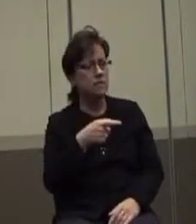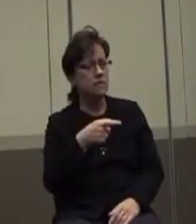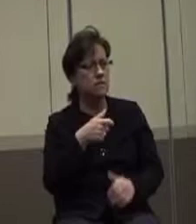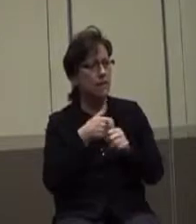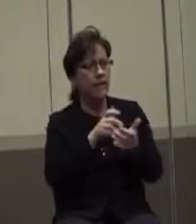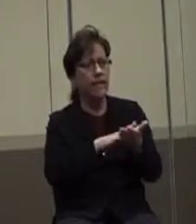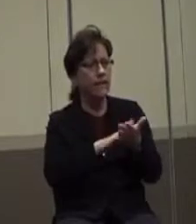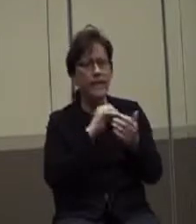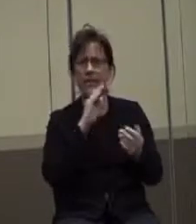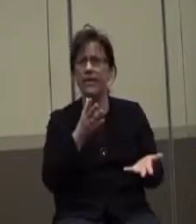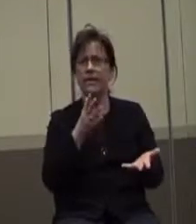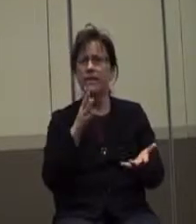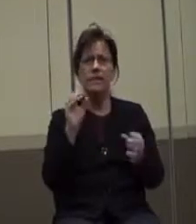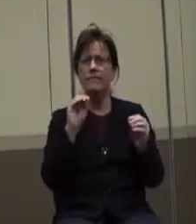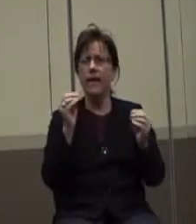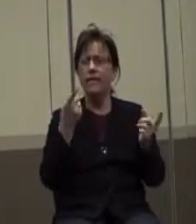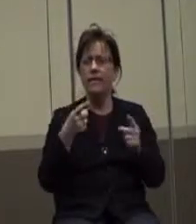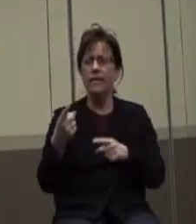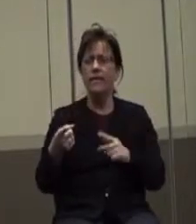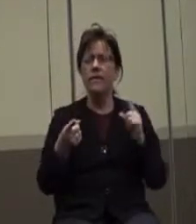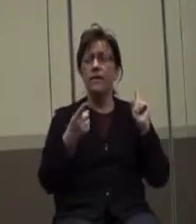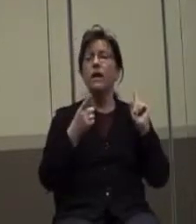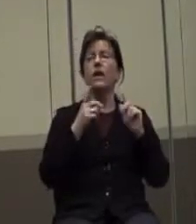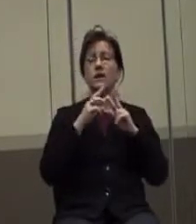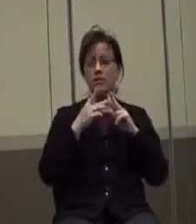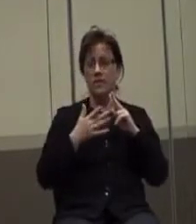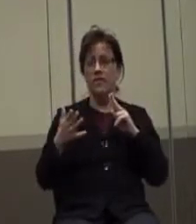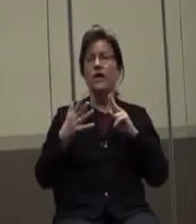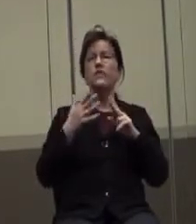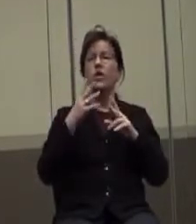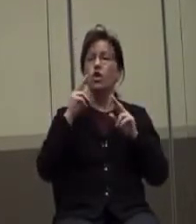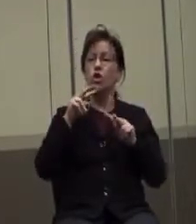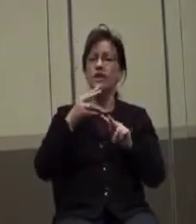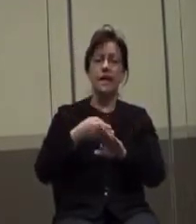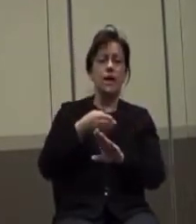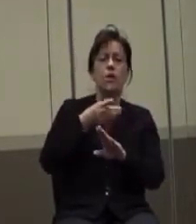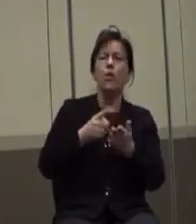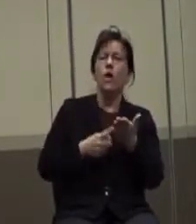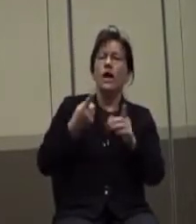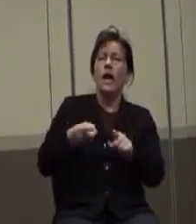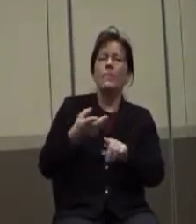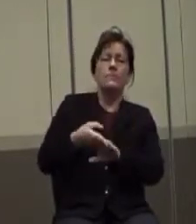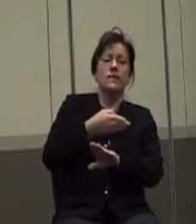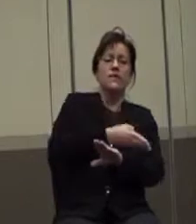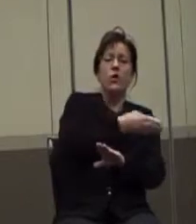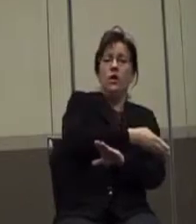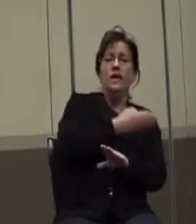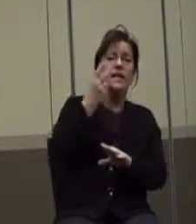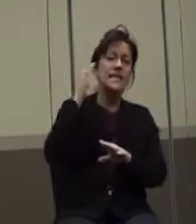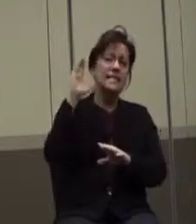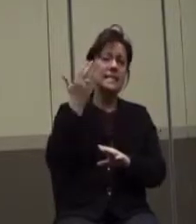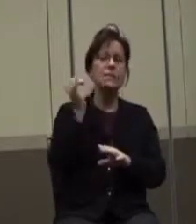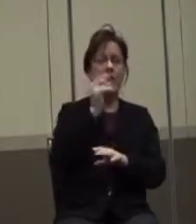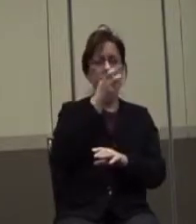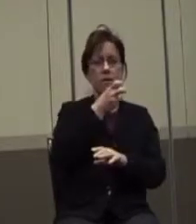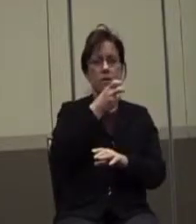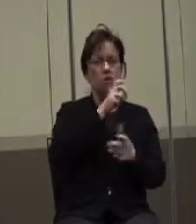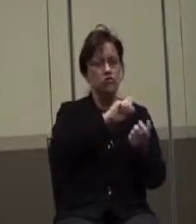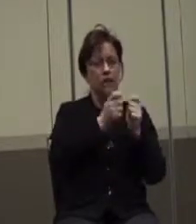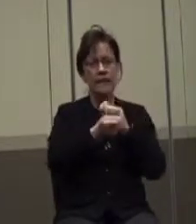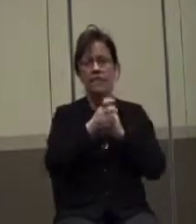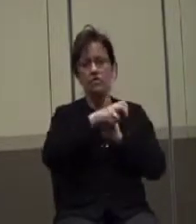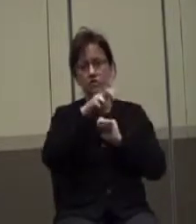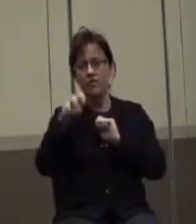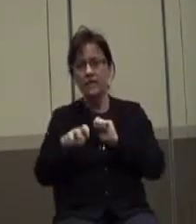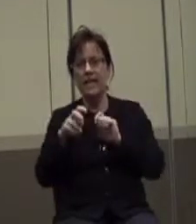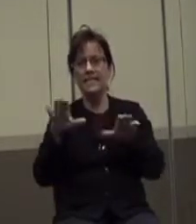interesting. So a couple of issues came up. They were looking at antecedents from the standpoint that it seemed like transitions were a big